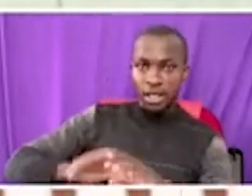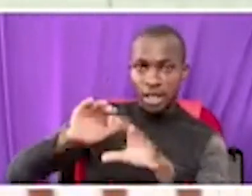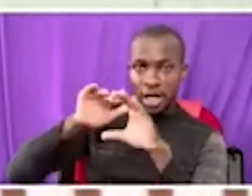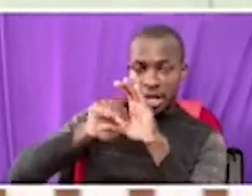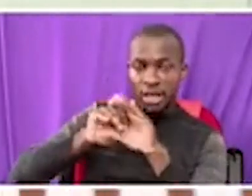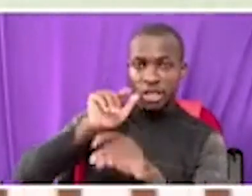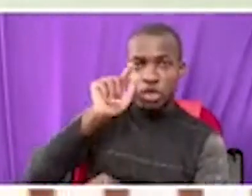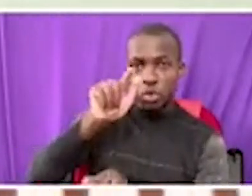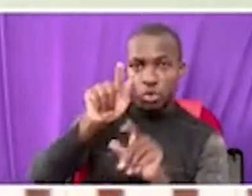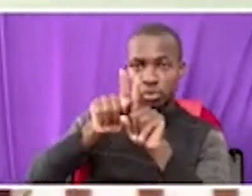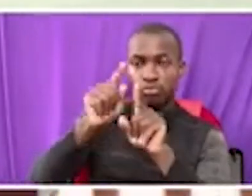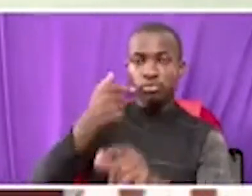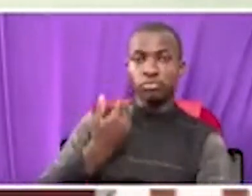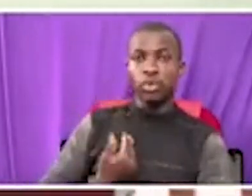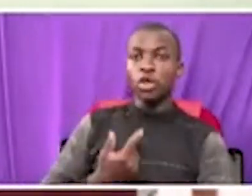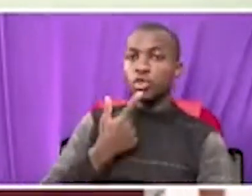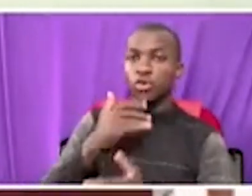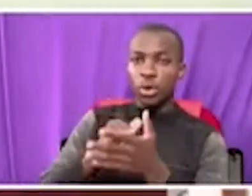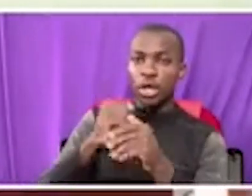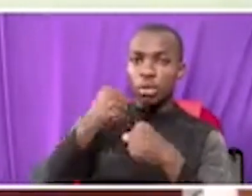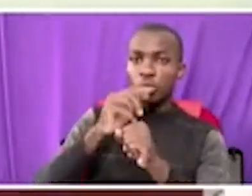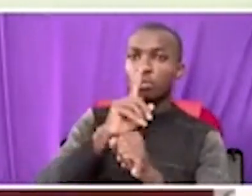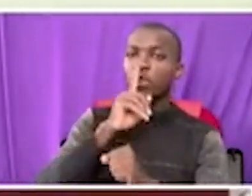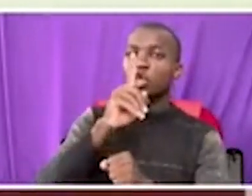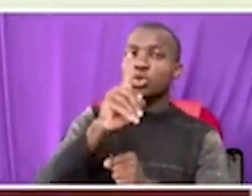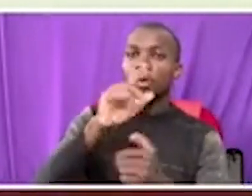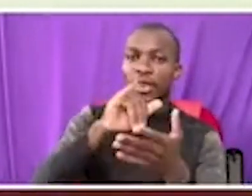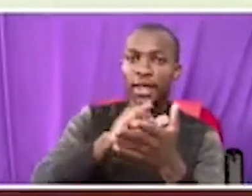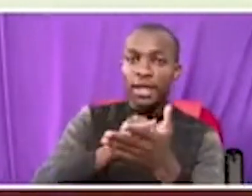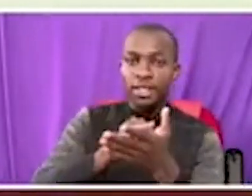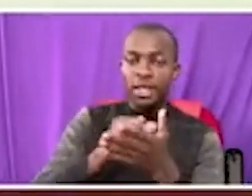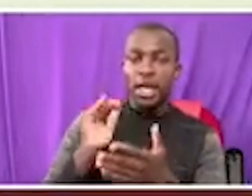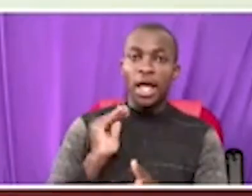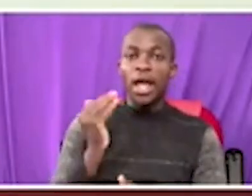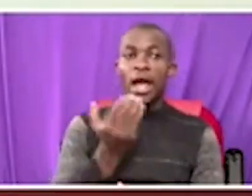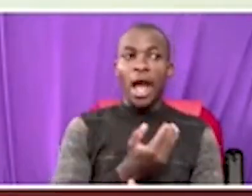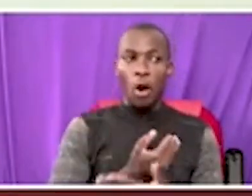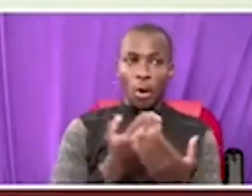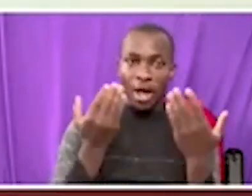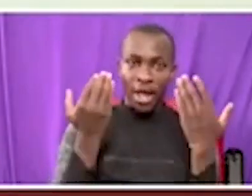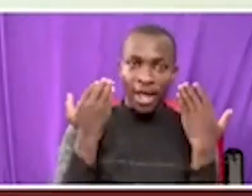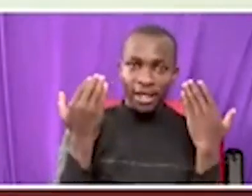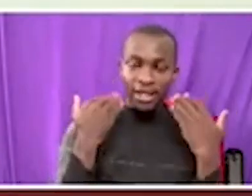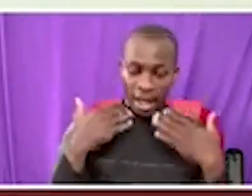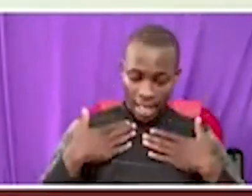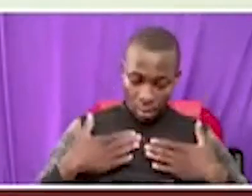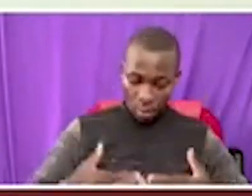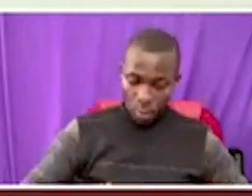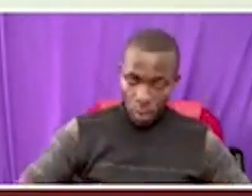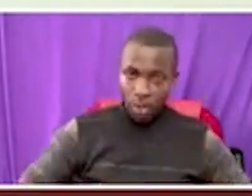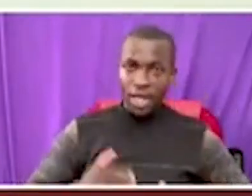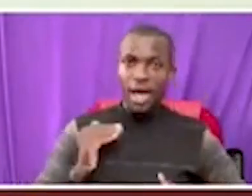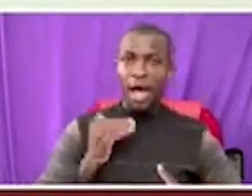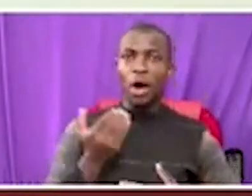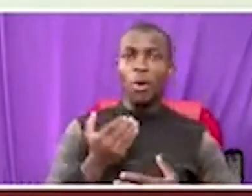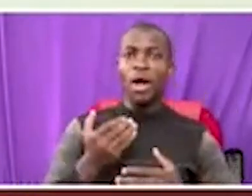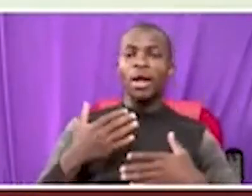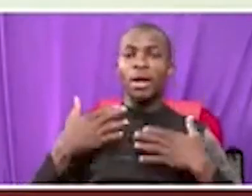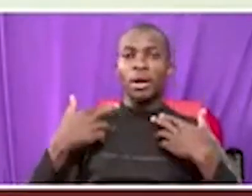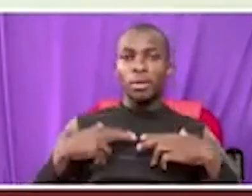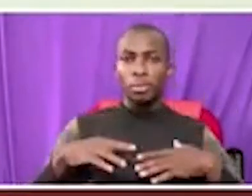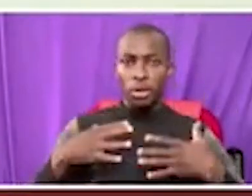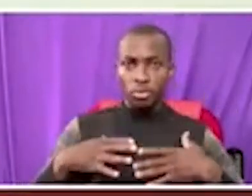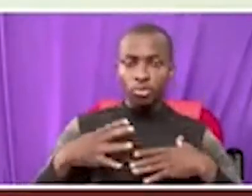upon me, so as to ensure that our entire bodies, our entire beings are